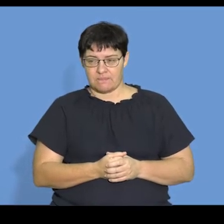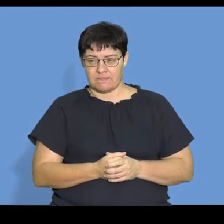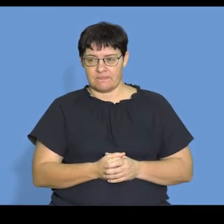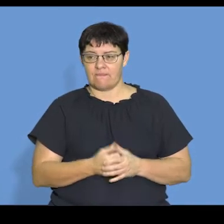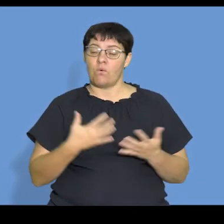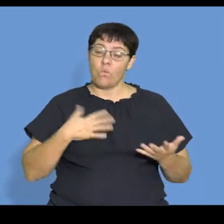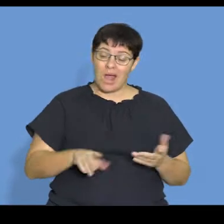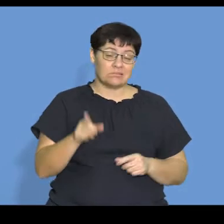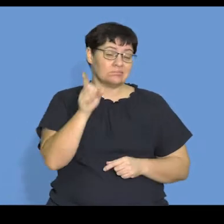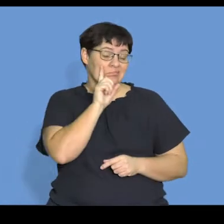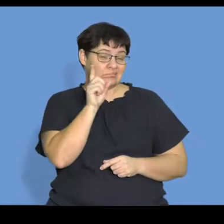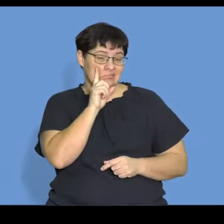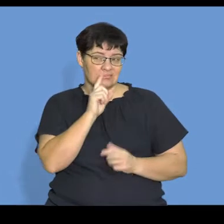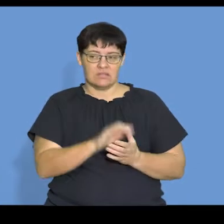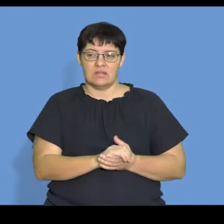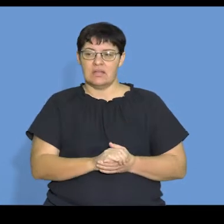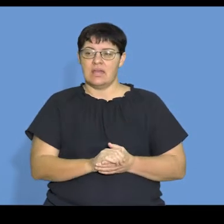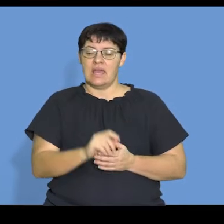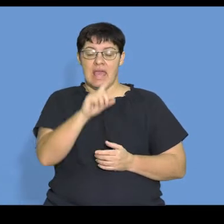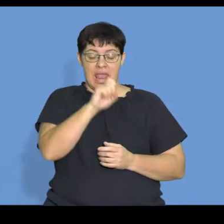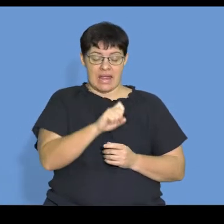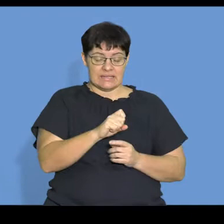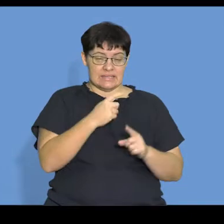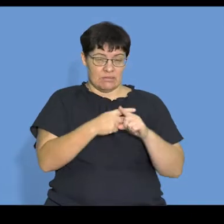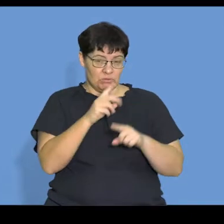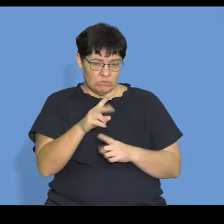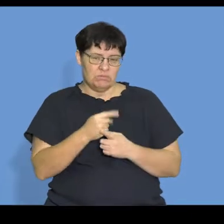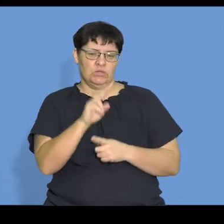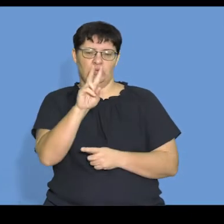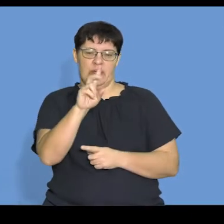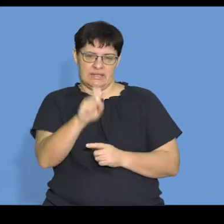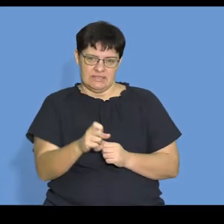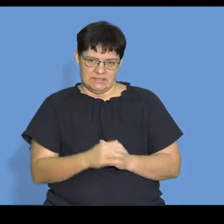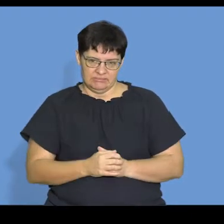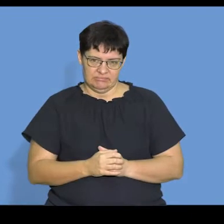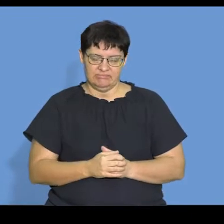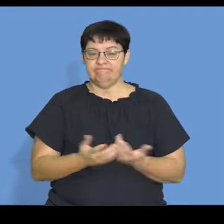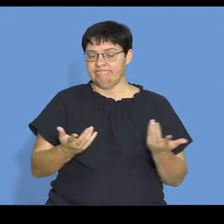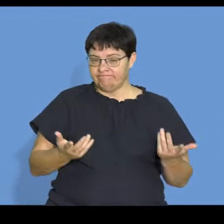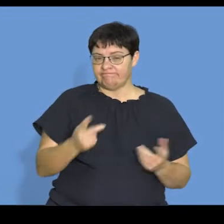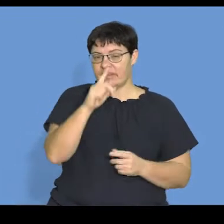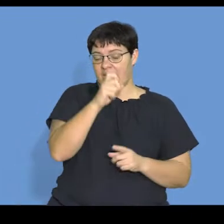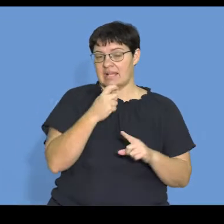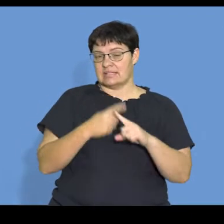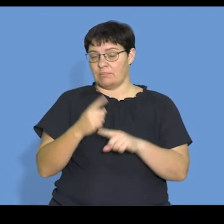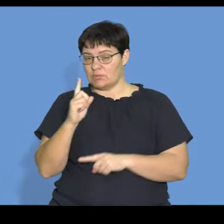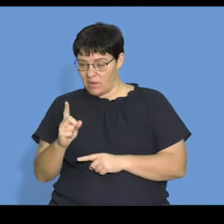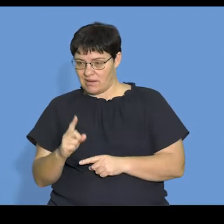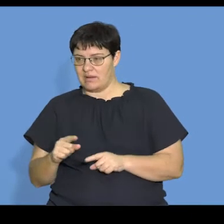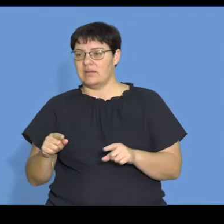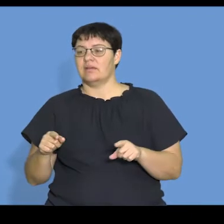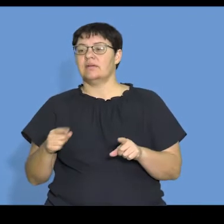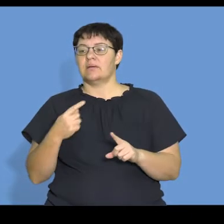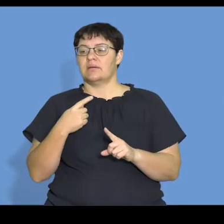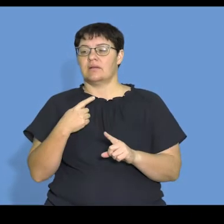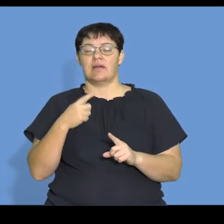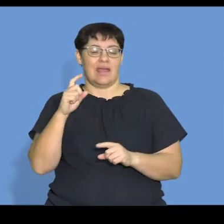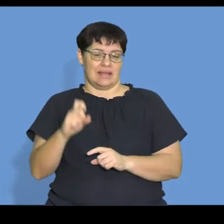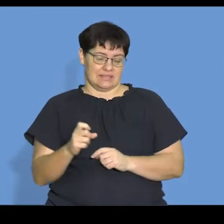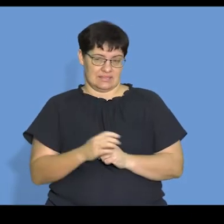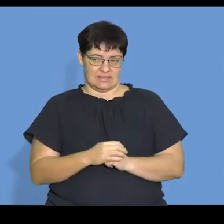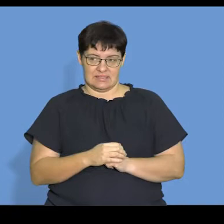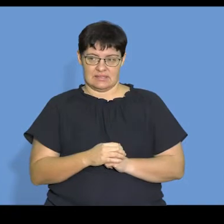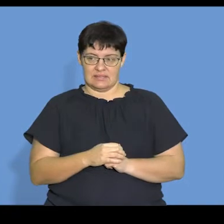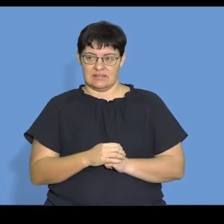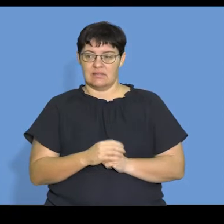test, x multiplied by 2 will give me 2x, and then x multiplied by 1 will just be x. And then